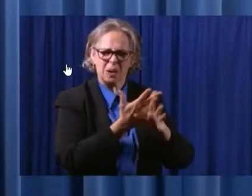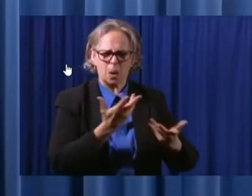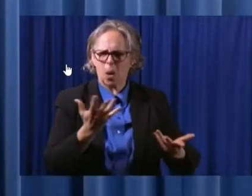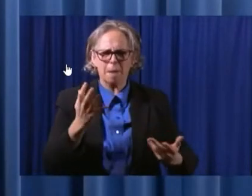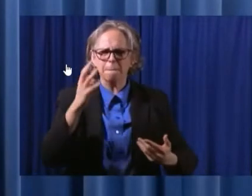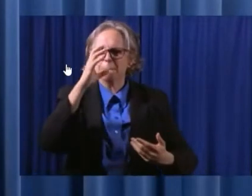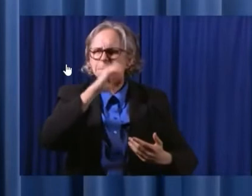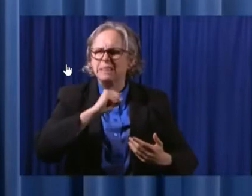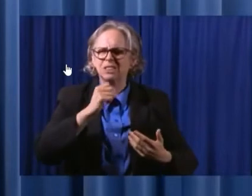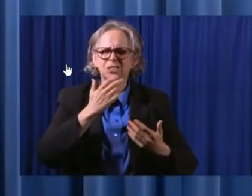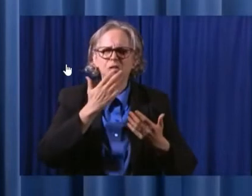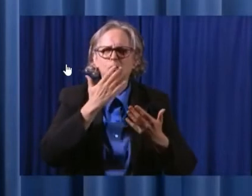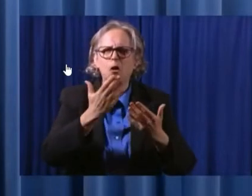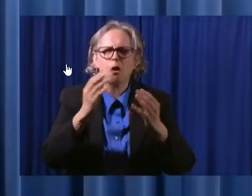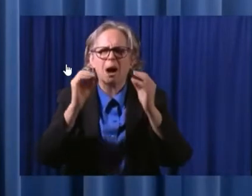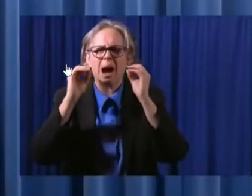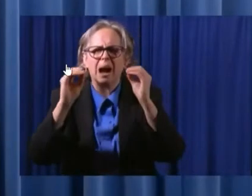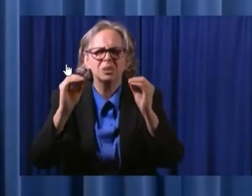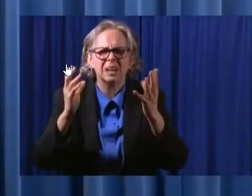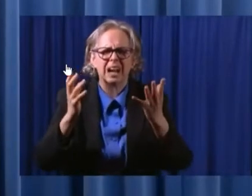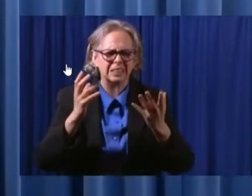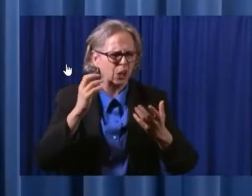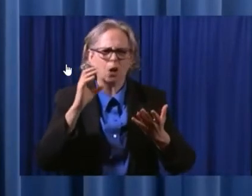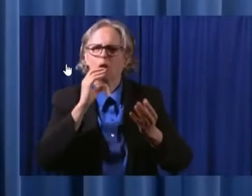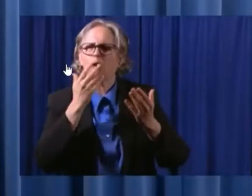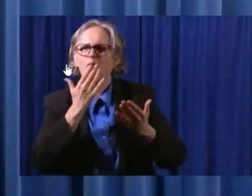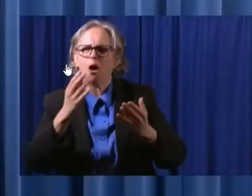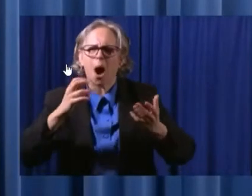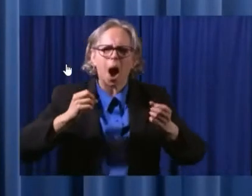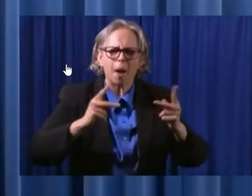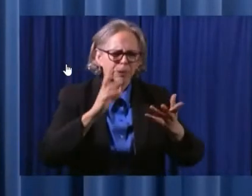getting. So just some general comments.